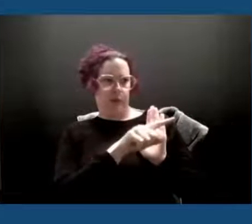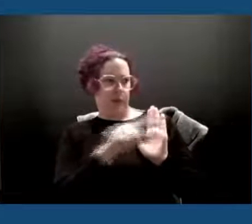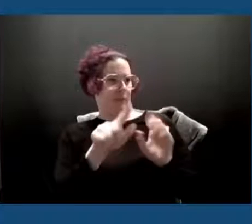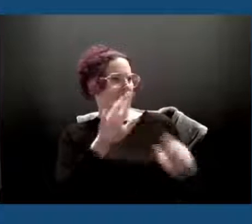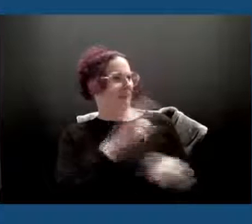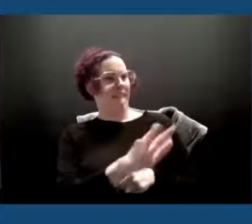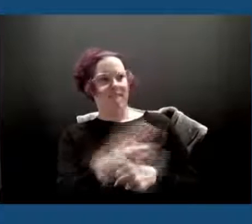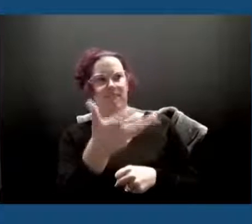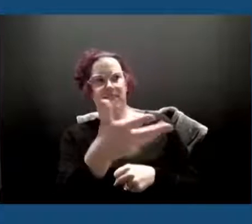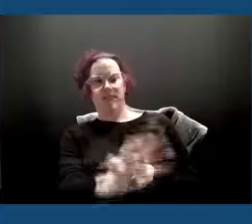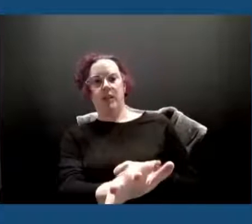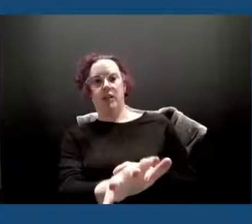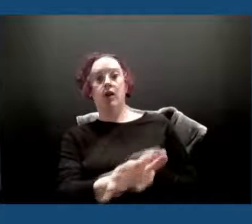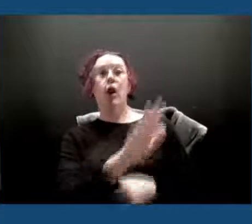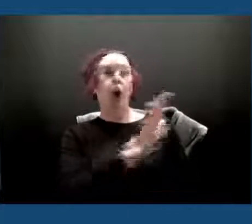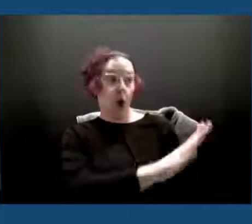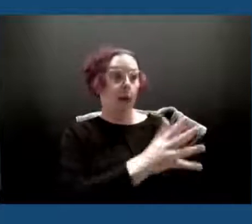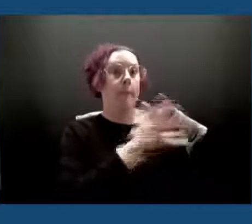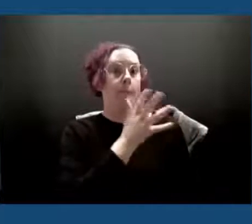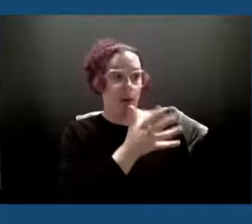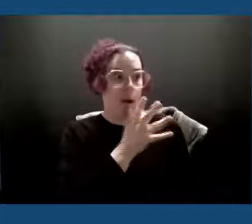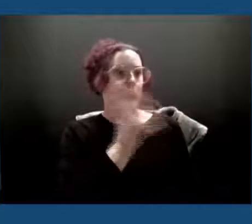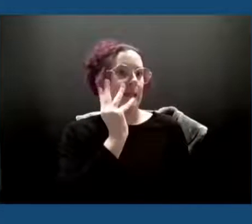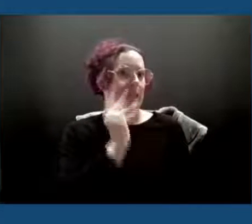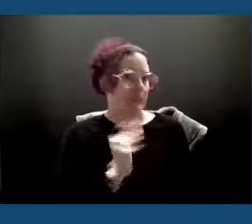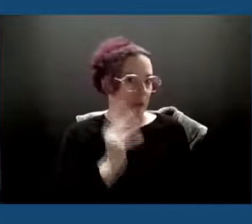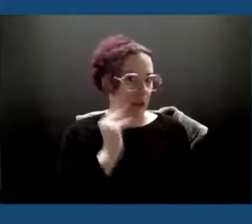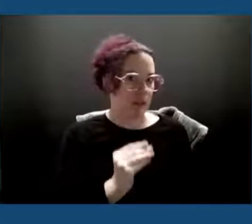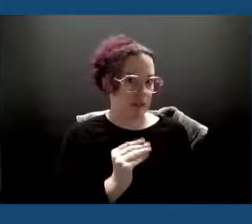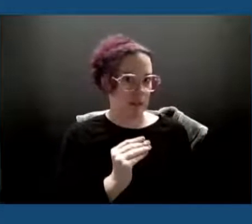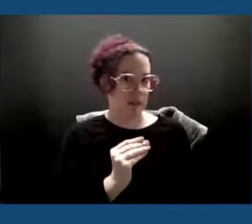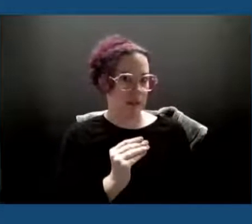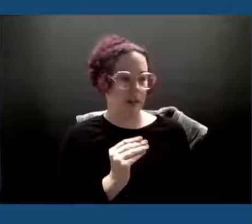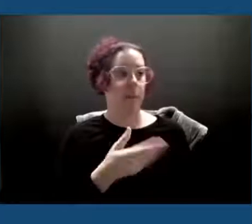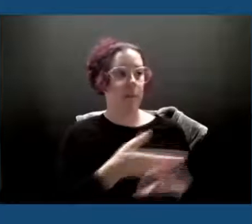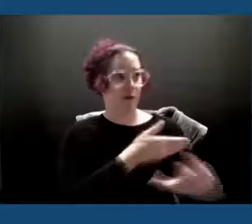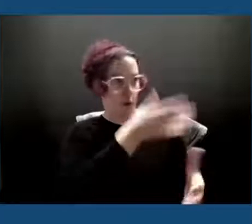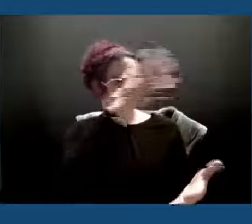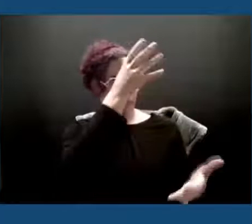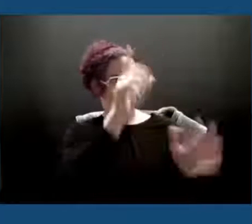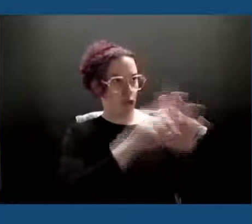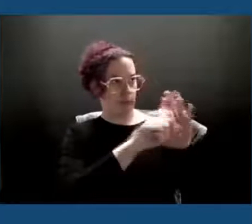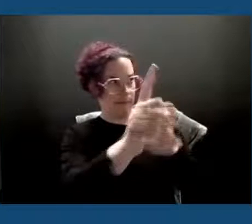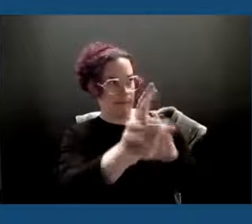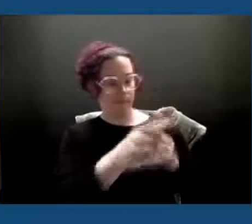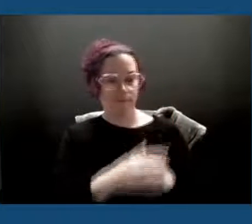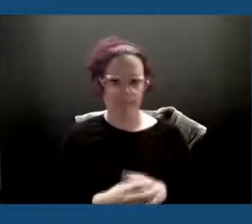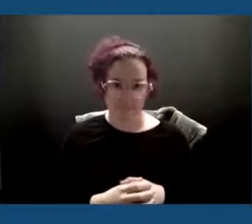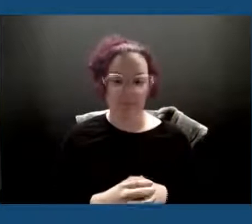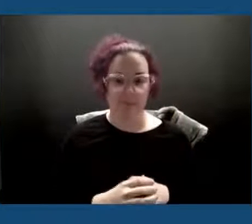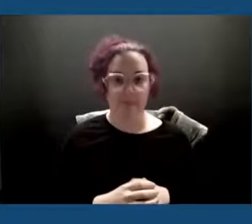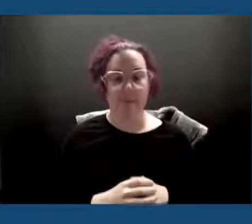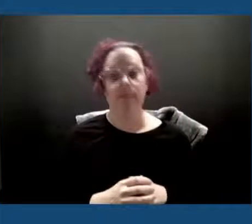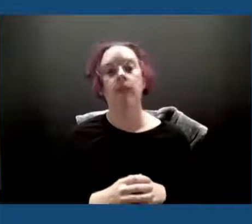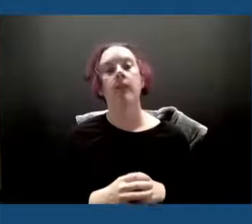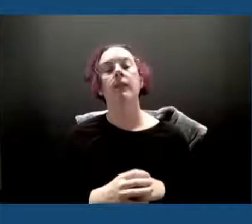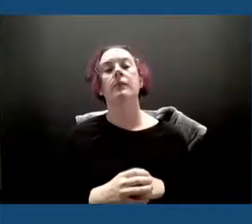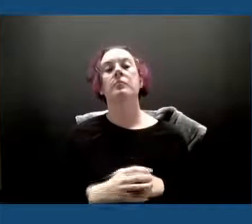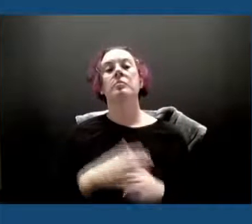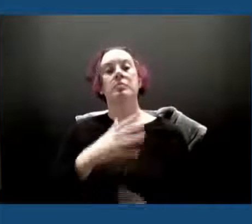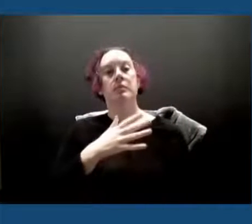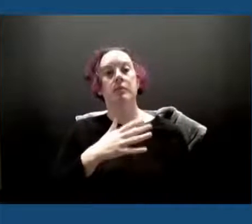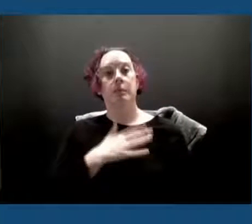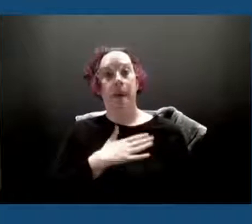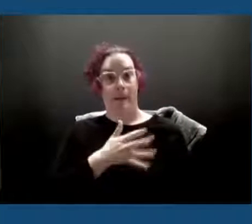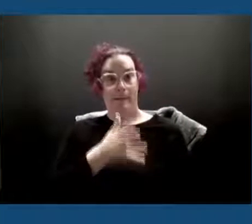saw what her own mother had to endure before her father abandoned her at a young age. So through my mother's strength